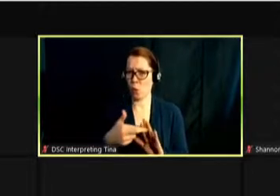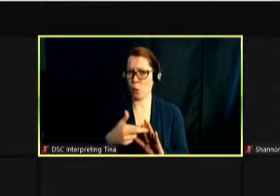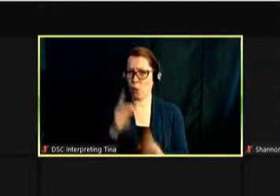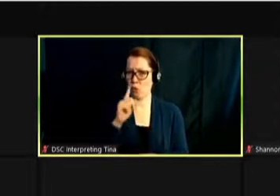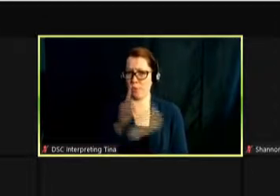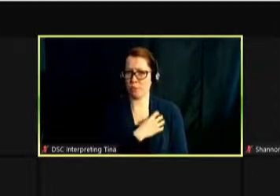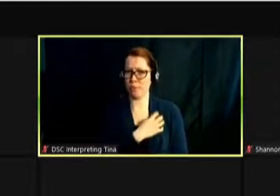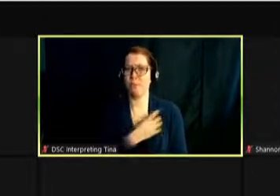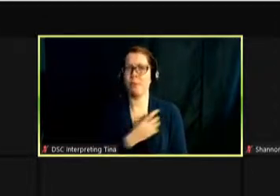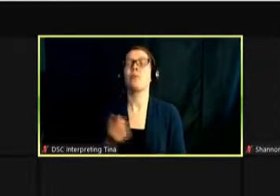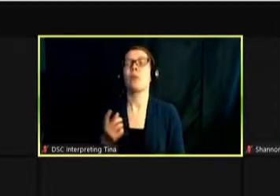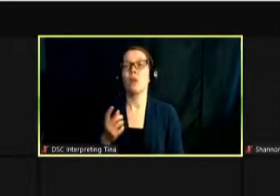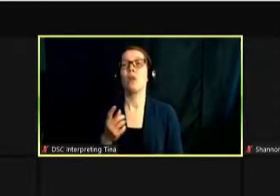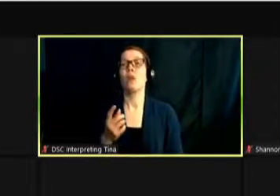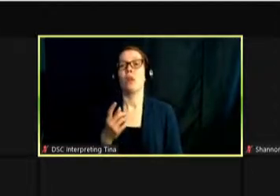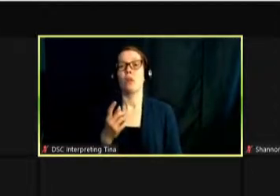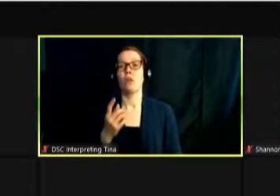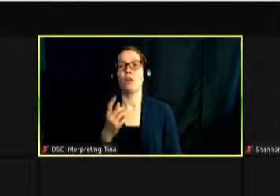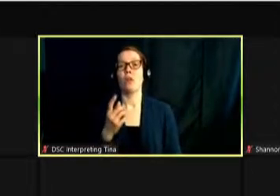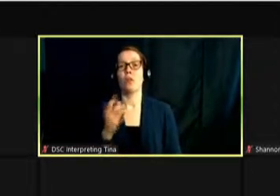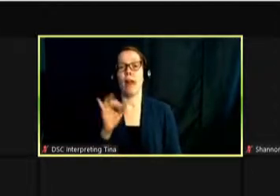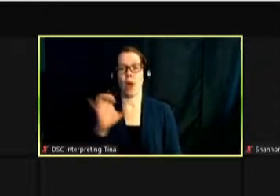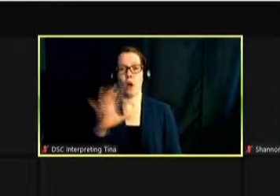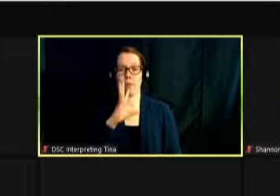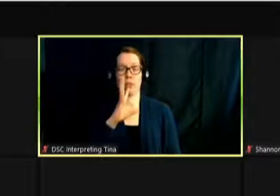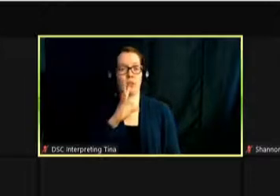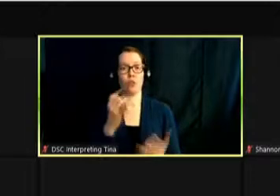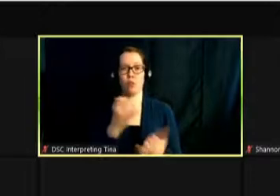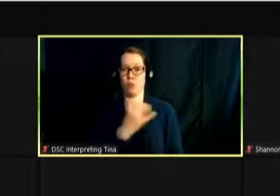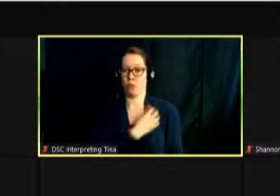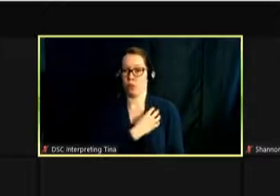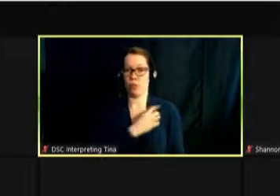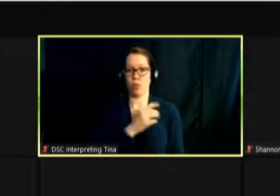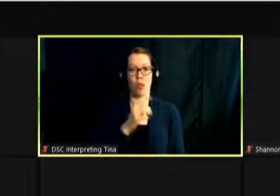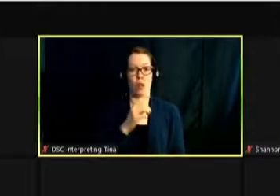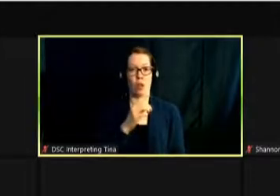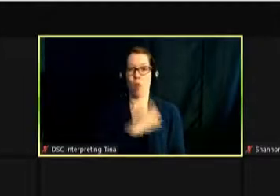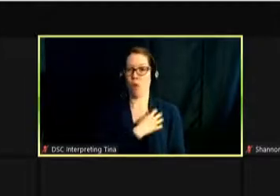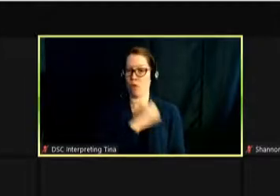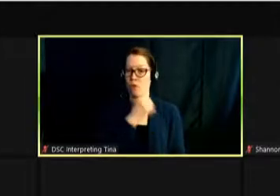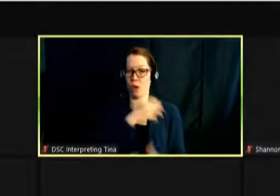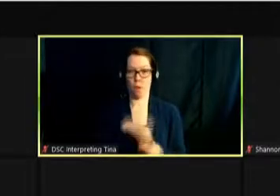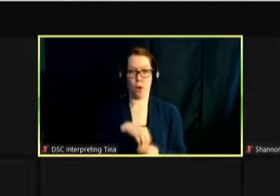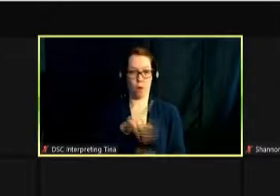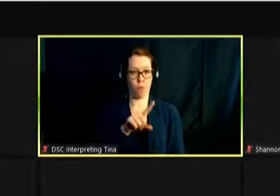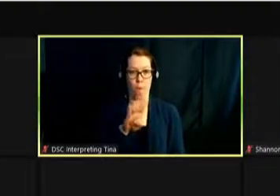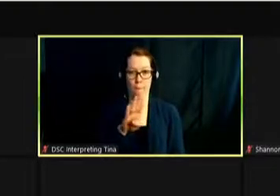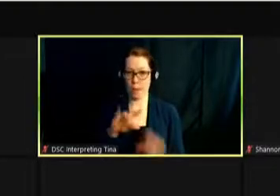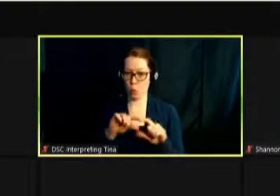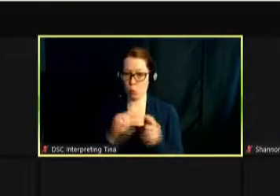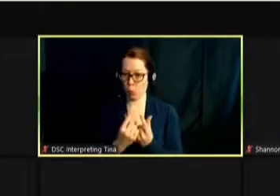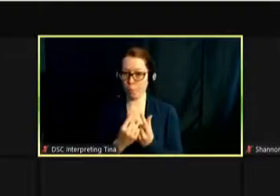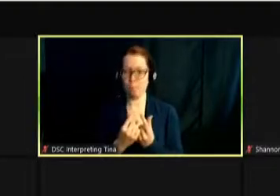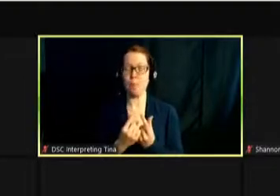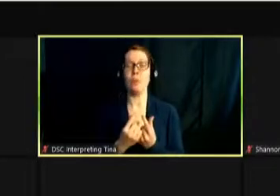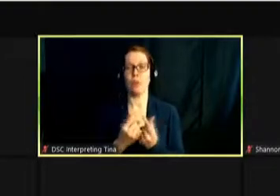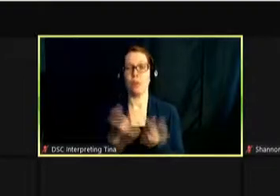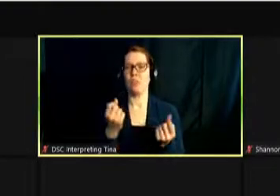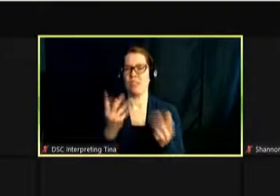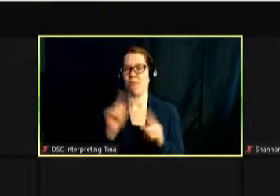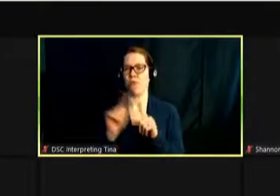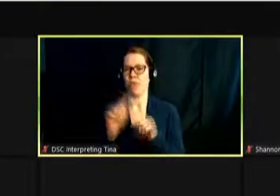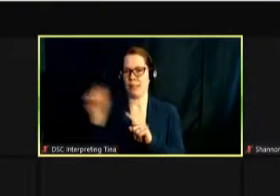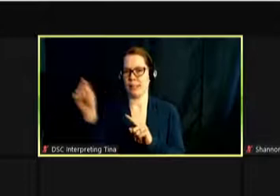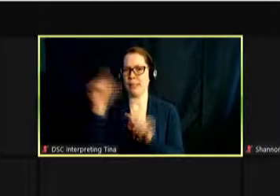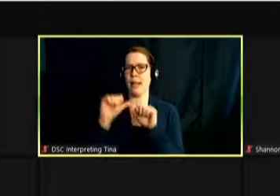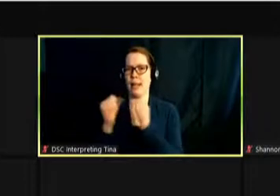time, law enforcement are not in that 1B group. I know that there are a number of organizations,